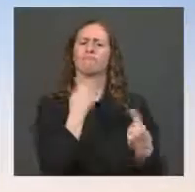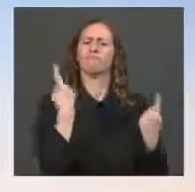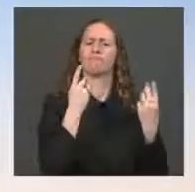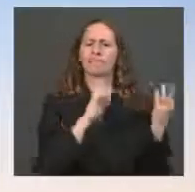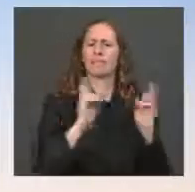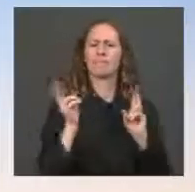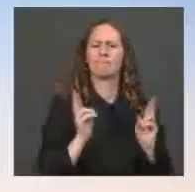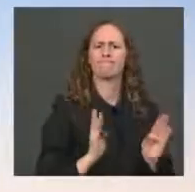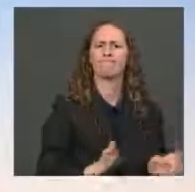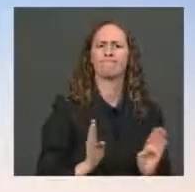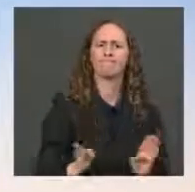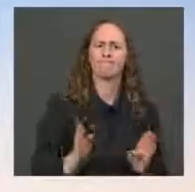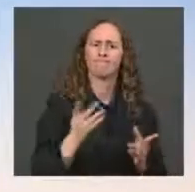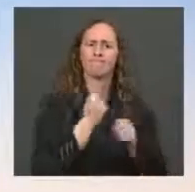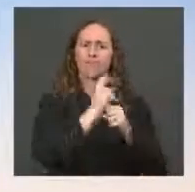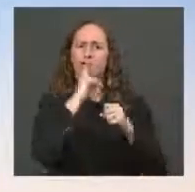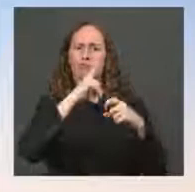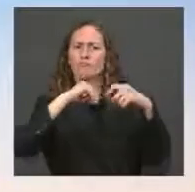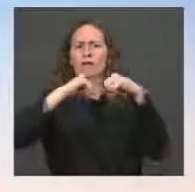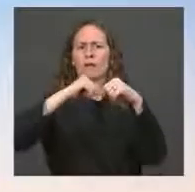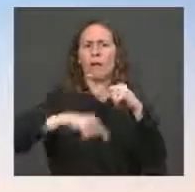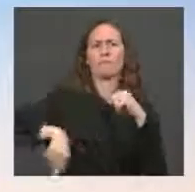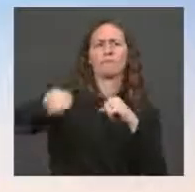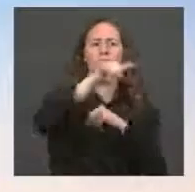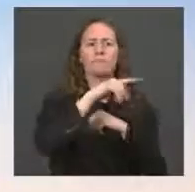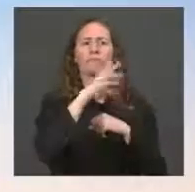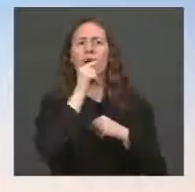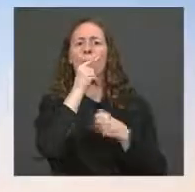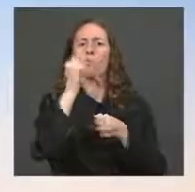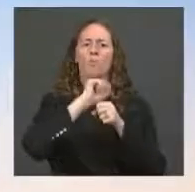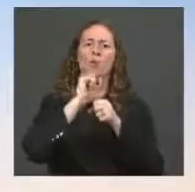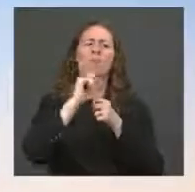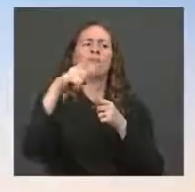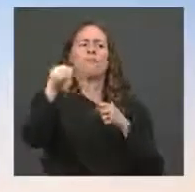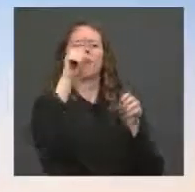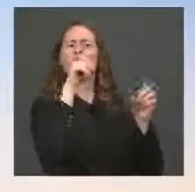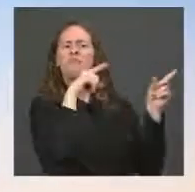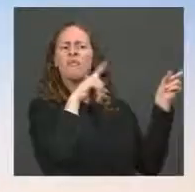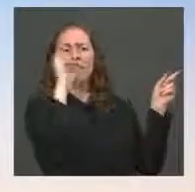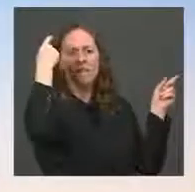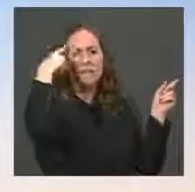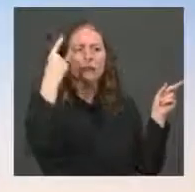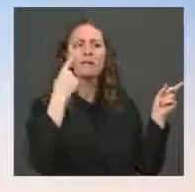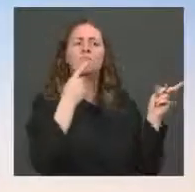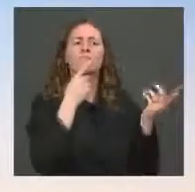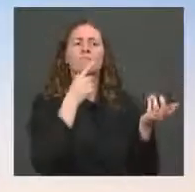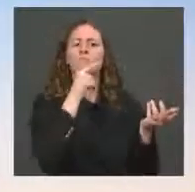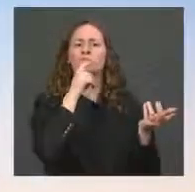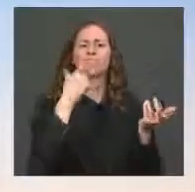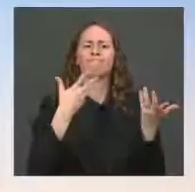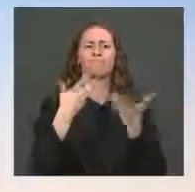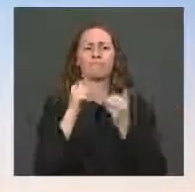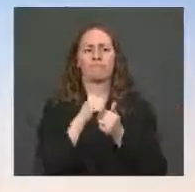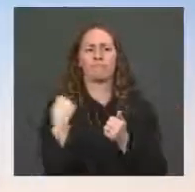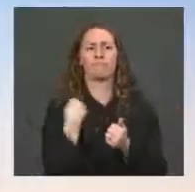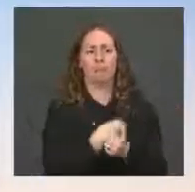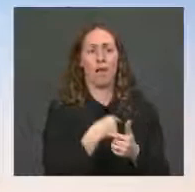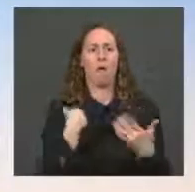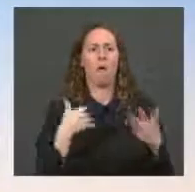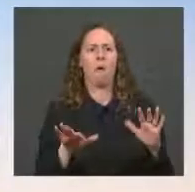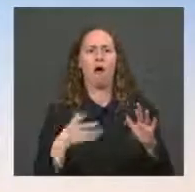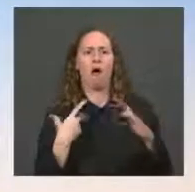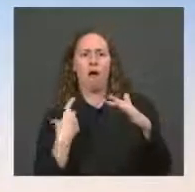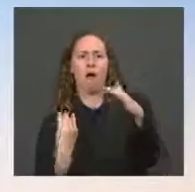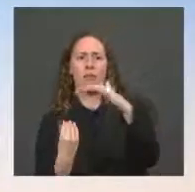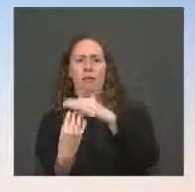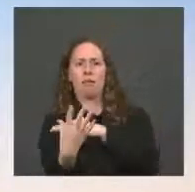the security of people who work in government. We work closely with Congress on that. We typically don't predict that or lay that out in advance, and so I'm